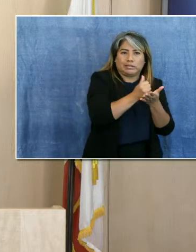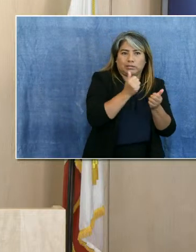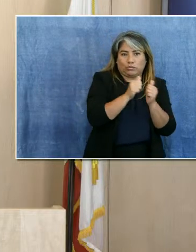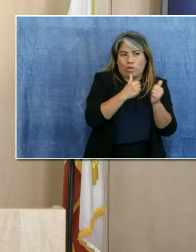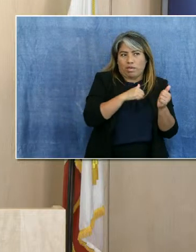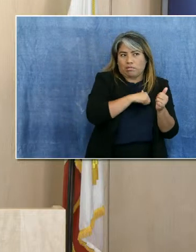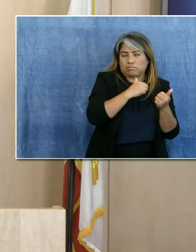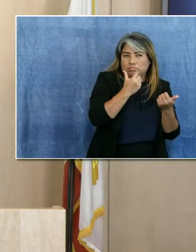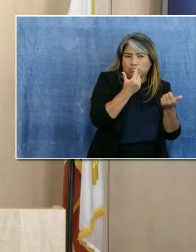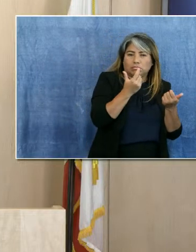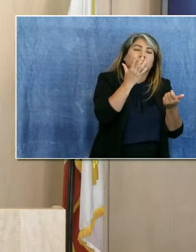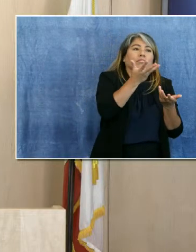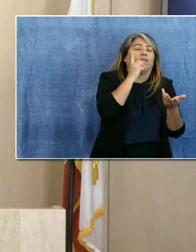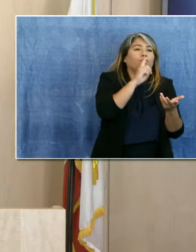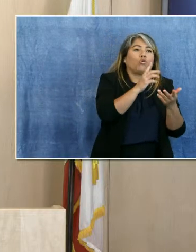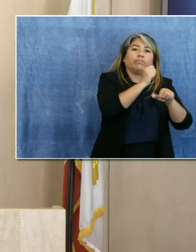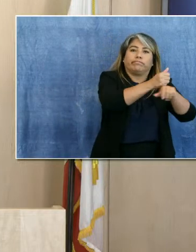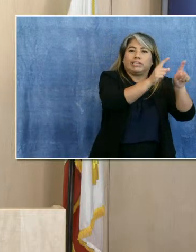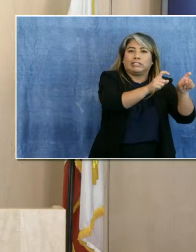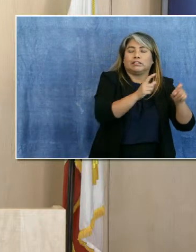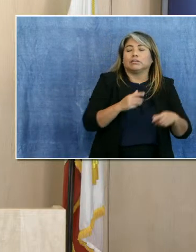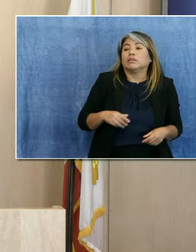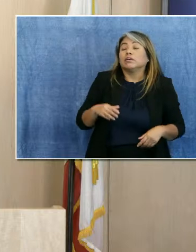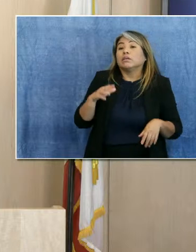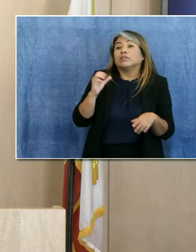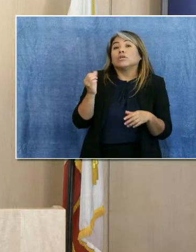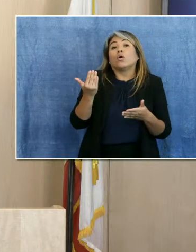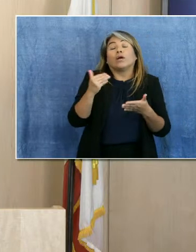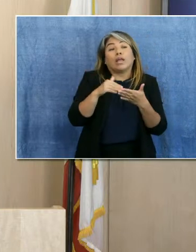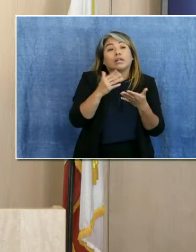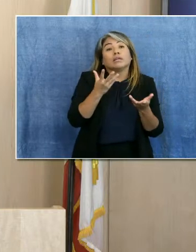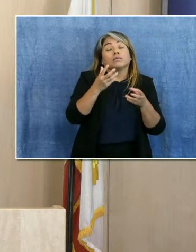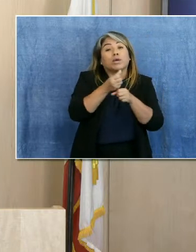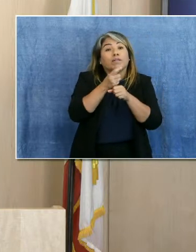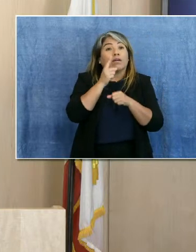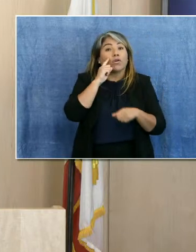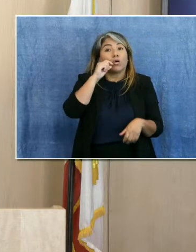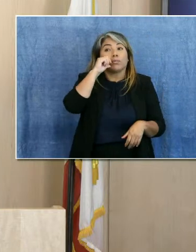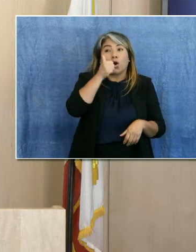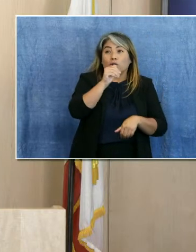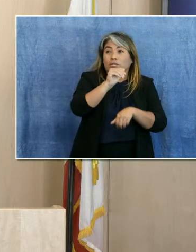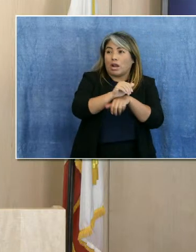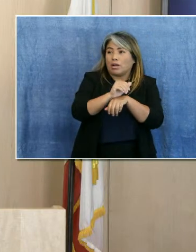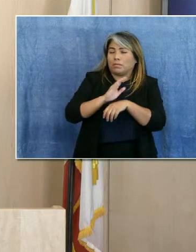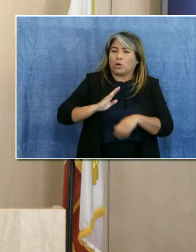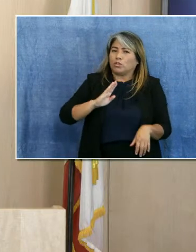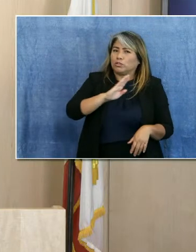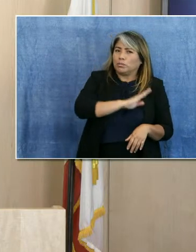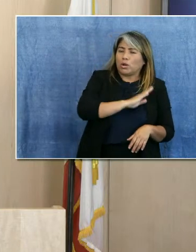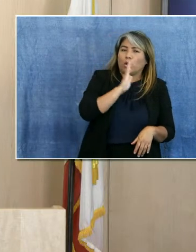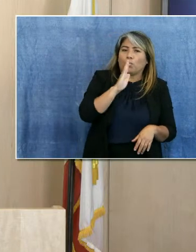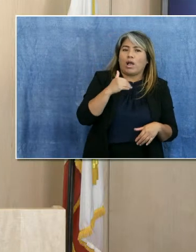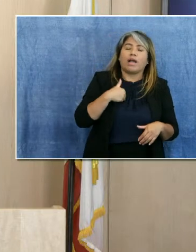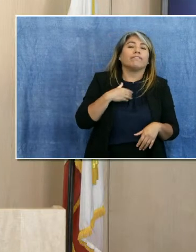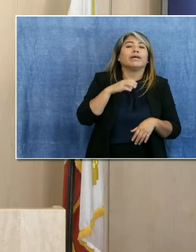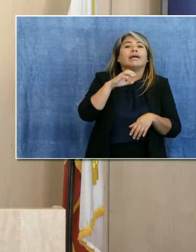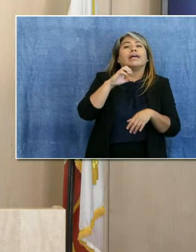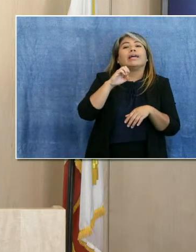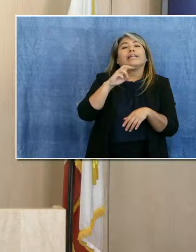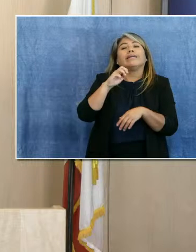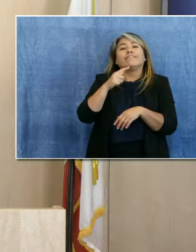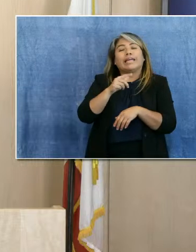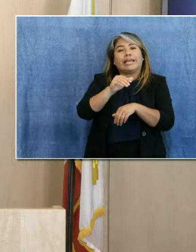the media briefings on Thursday of this week for another update. Tomorrow night, our Board of Supervisors will hold an evening